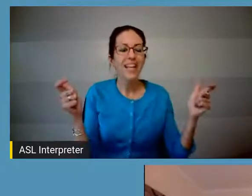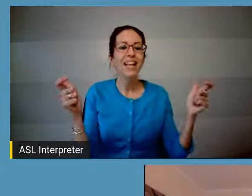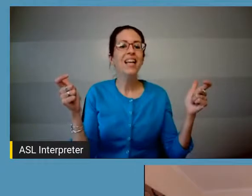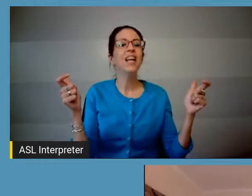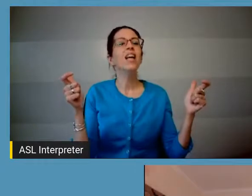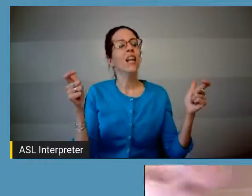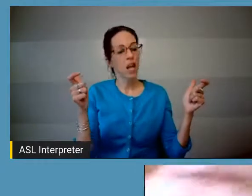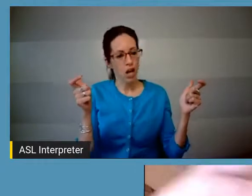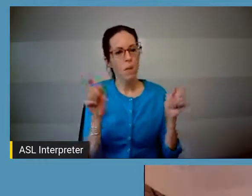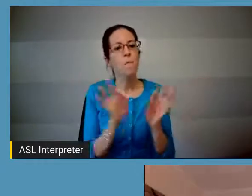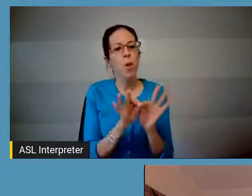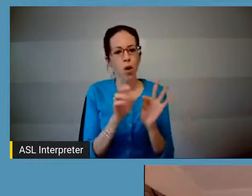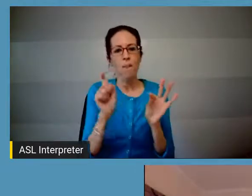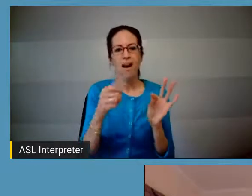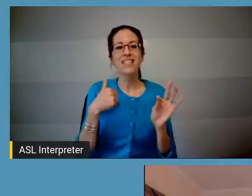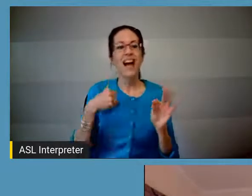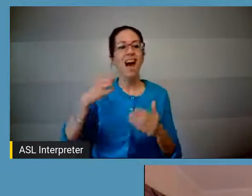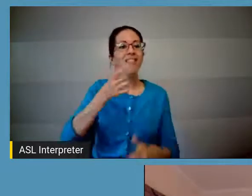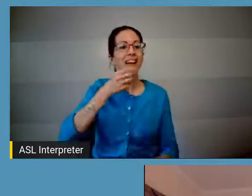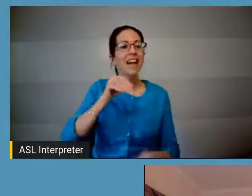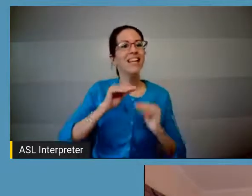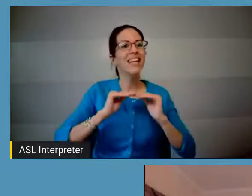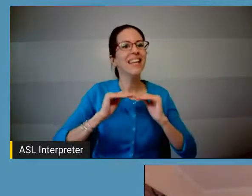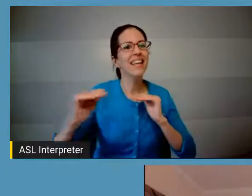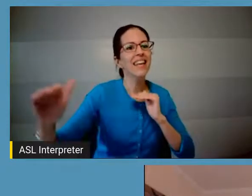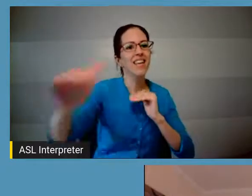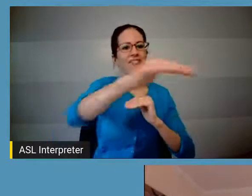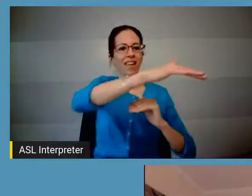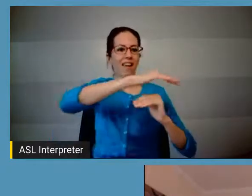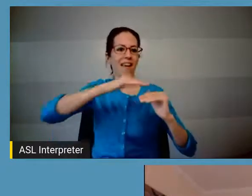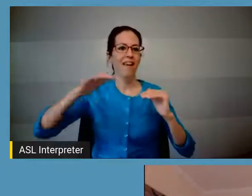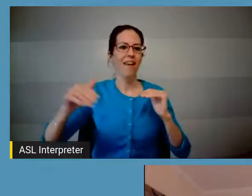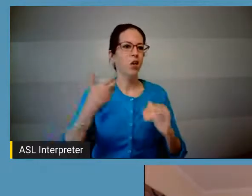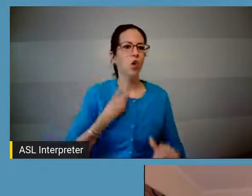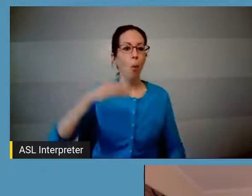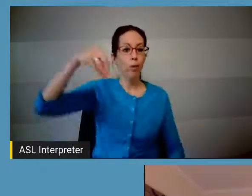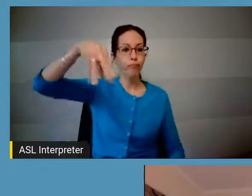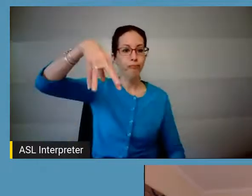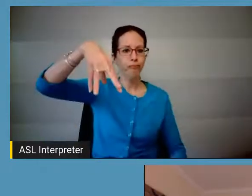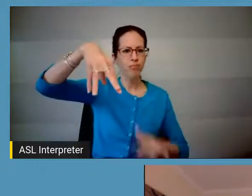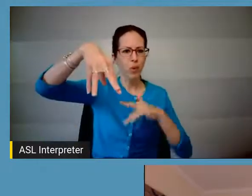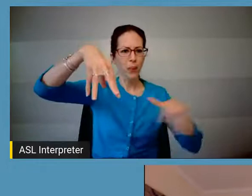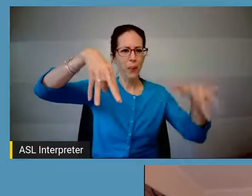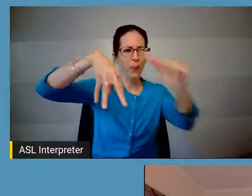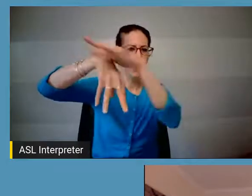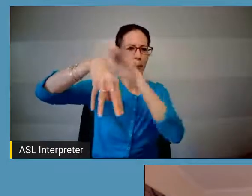the way around. So you may have to experiment a little bit with that either way.